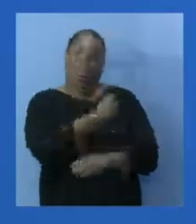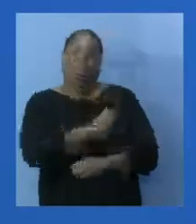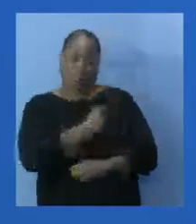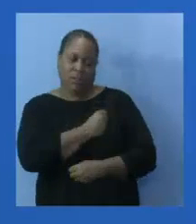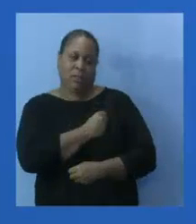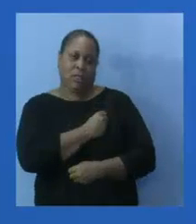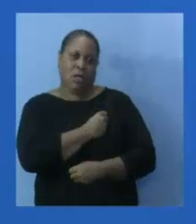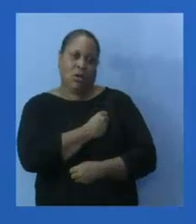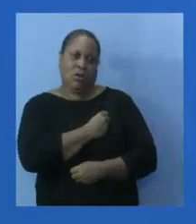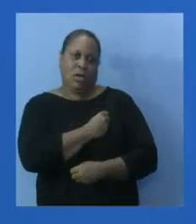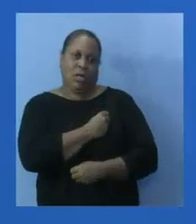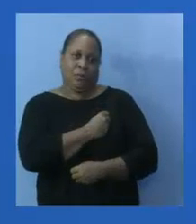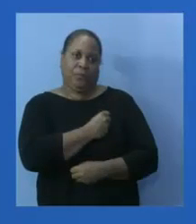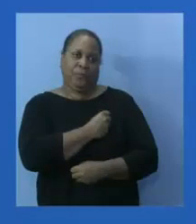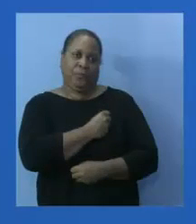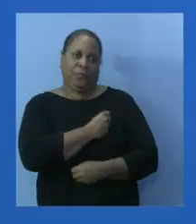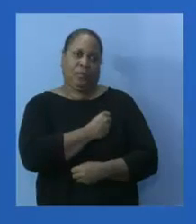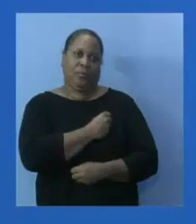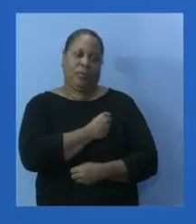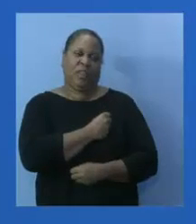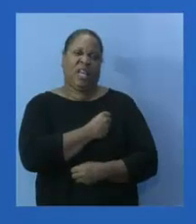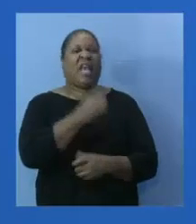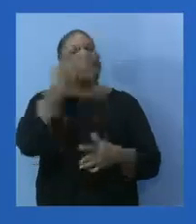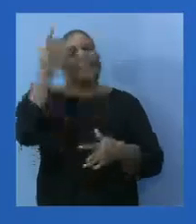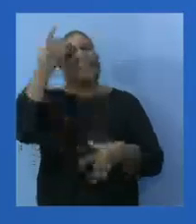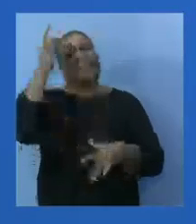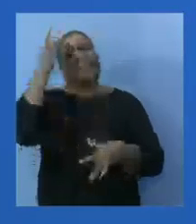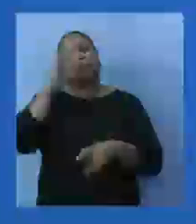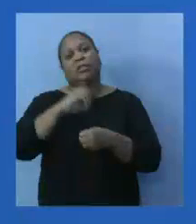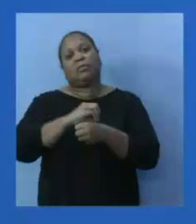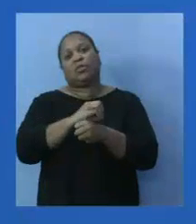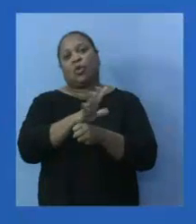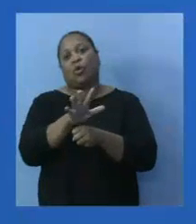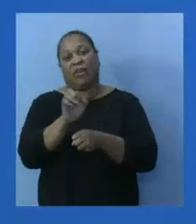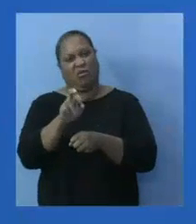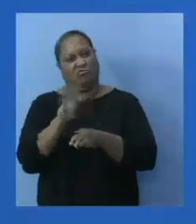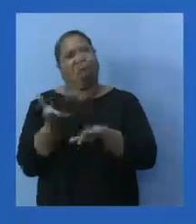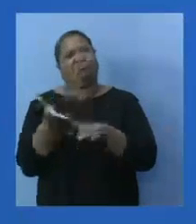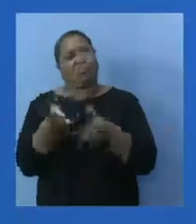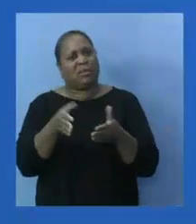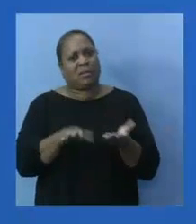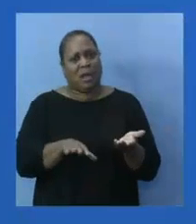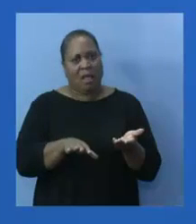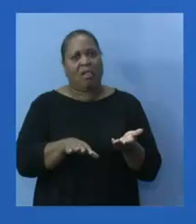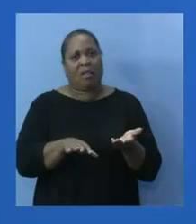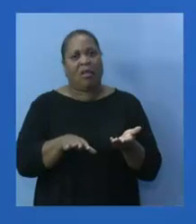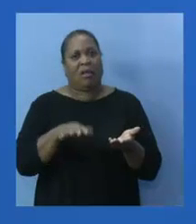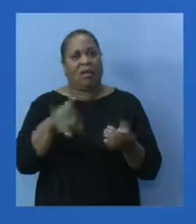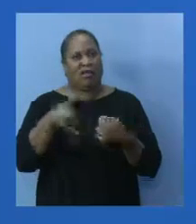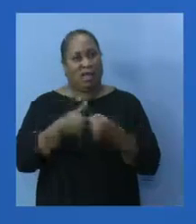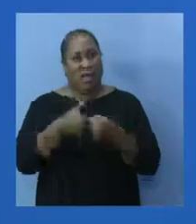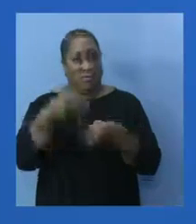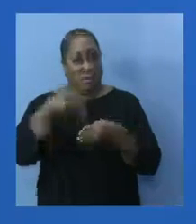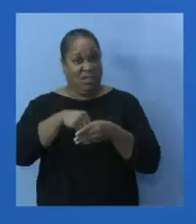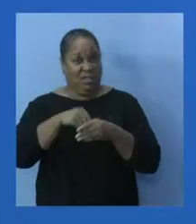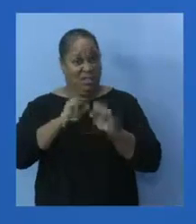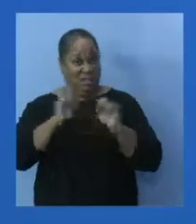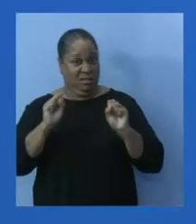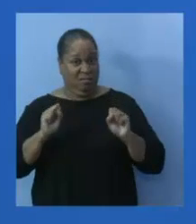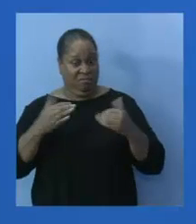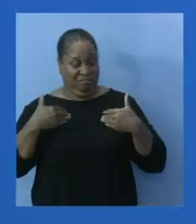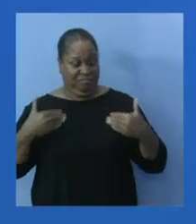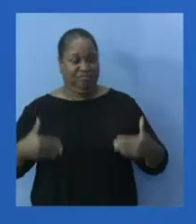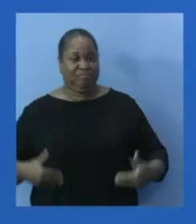having any of the symptoms of COVID and or death. So the fact that you have the antibodies in your systems matters not. We're